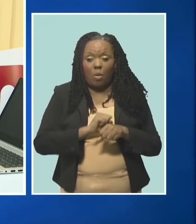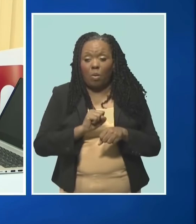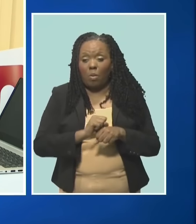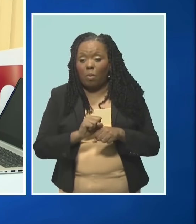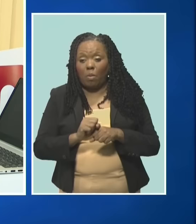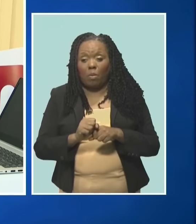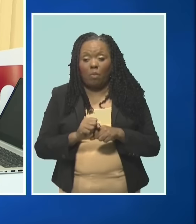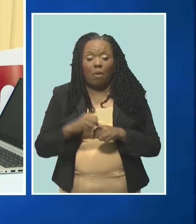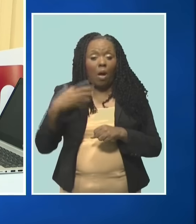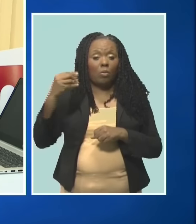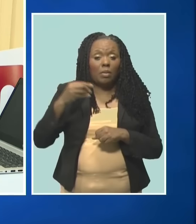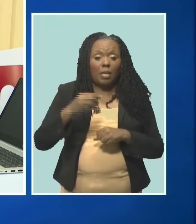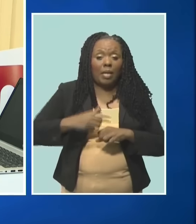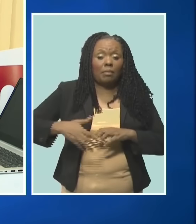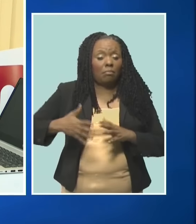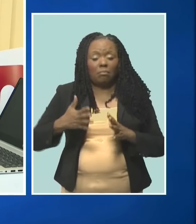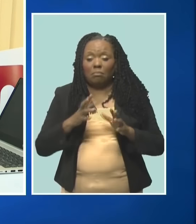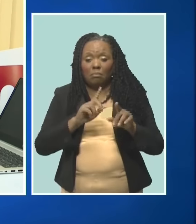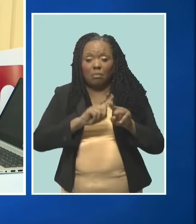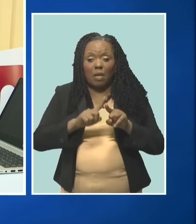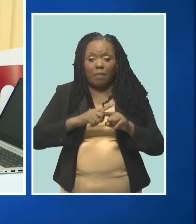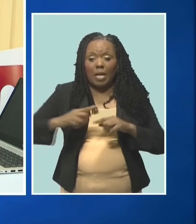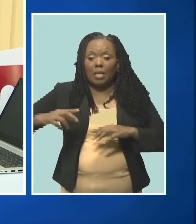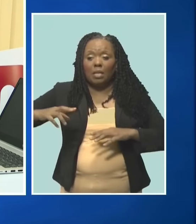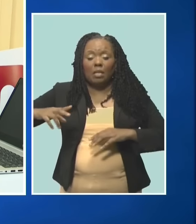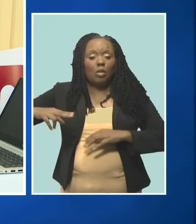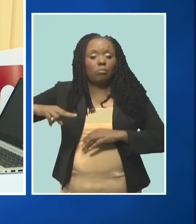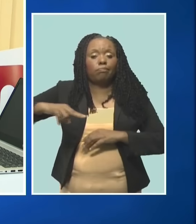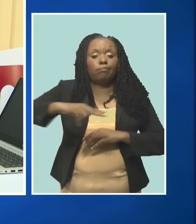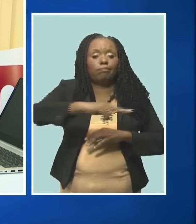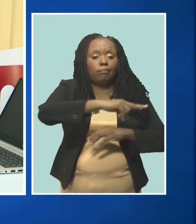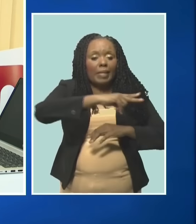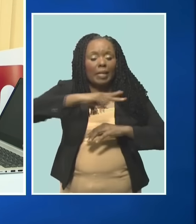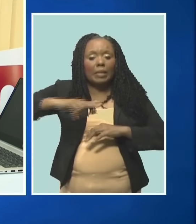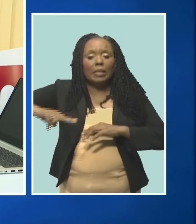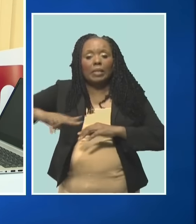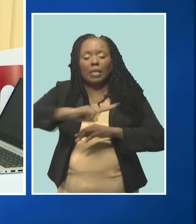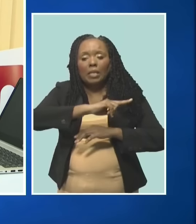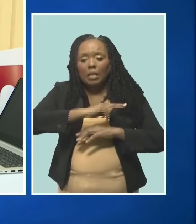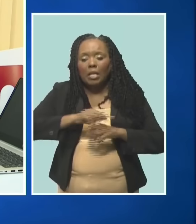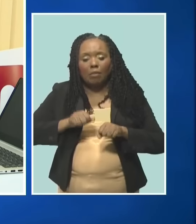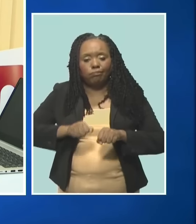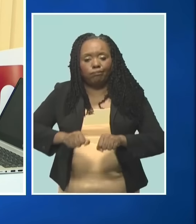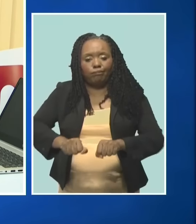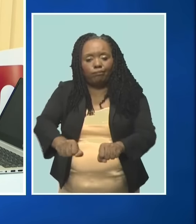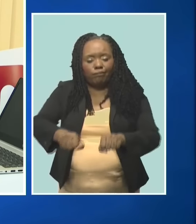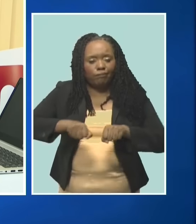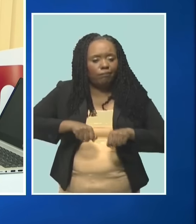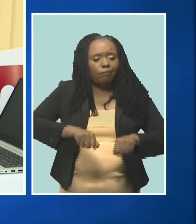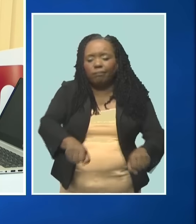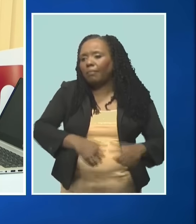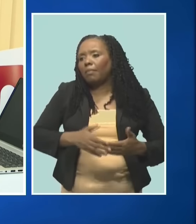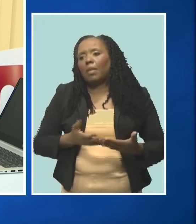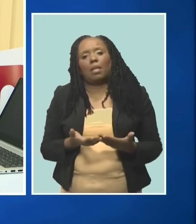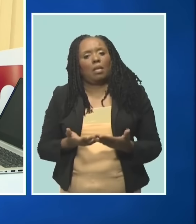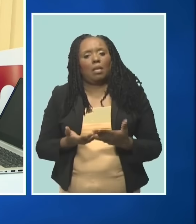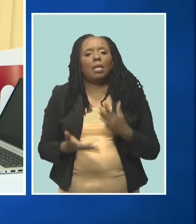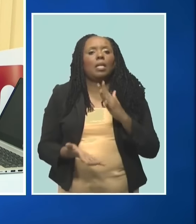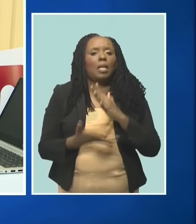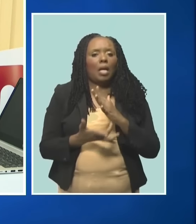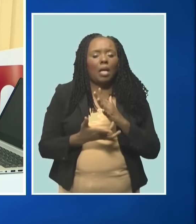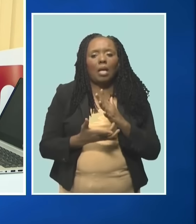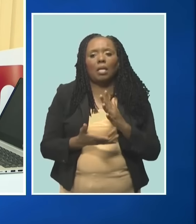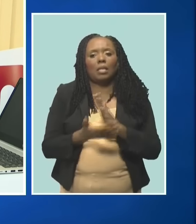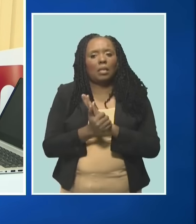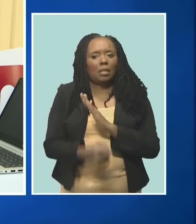sector. So the alternative of technical vocational education has shown persons that it is